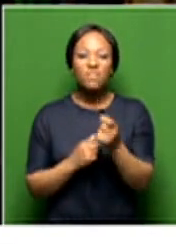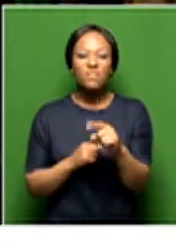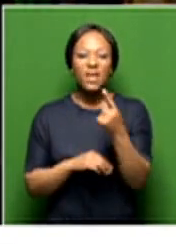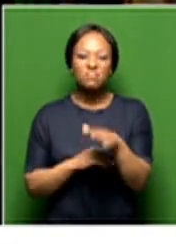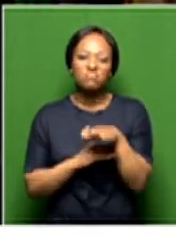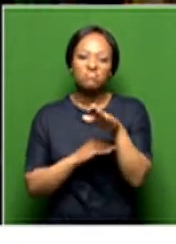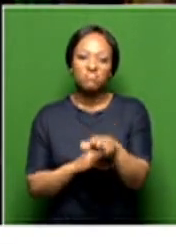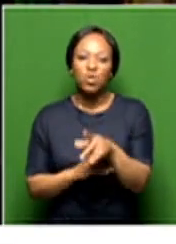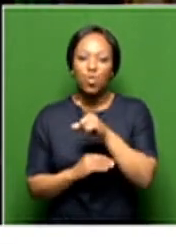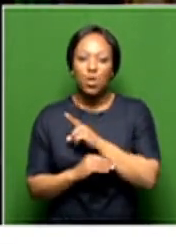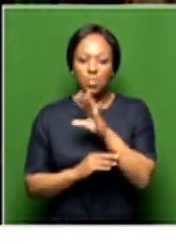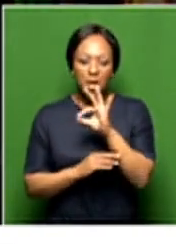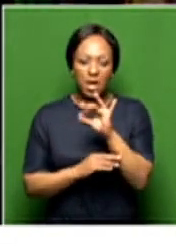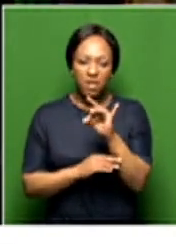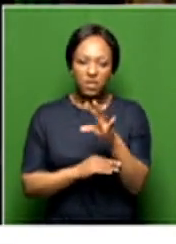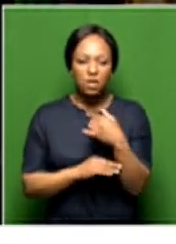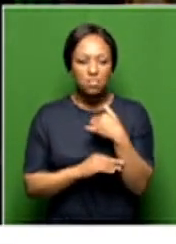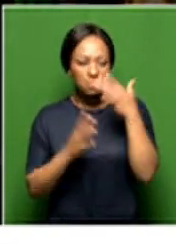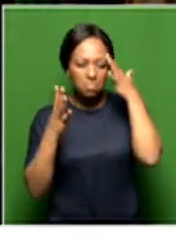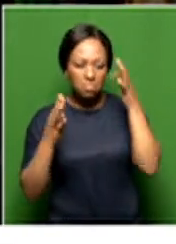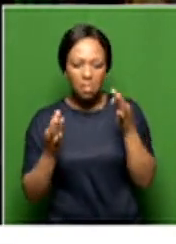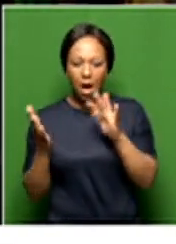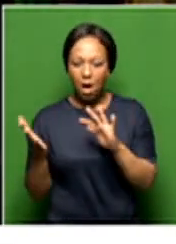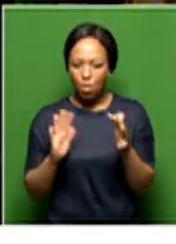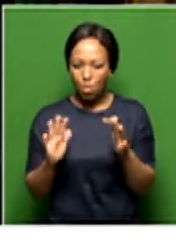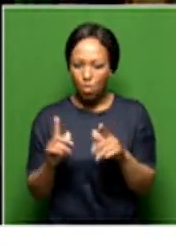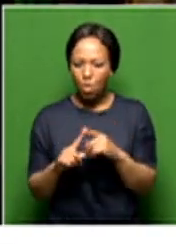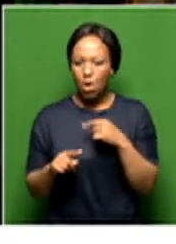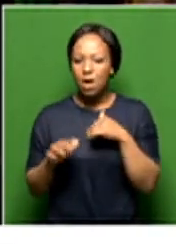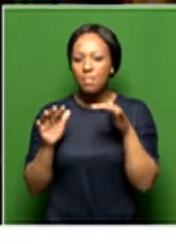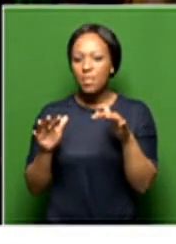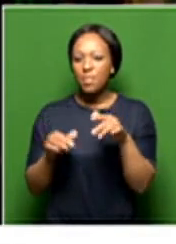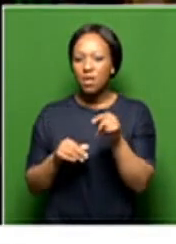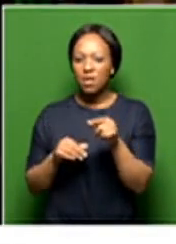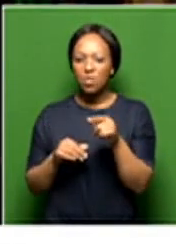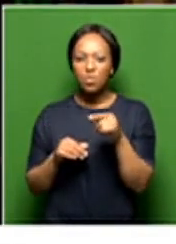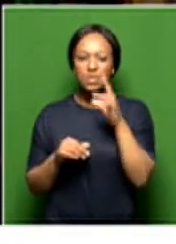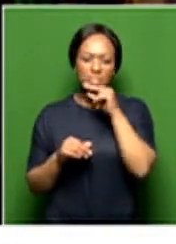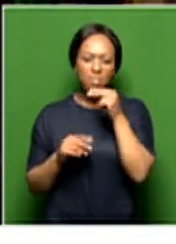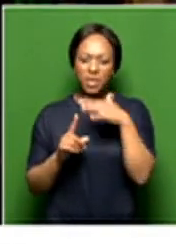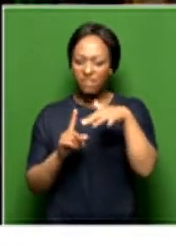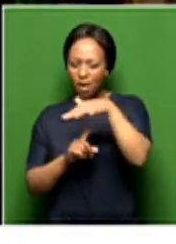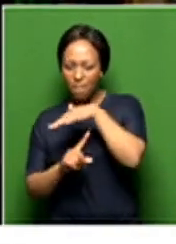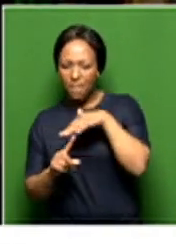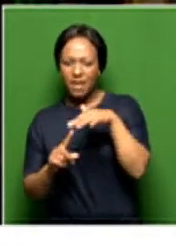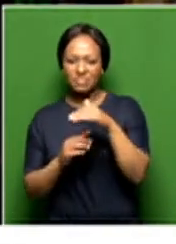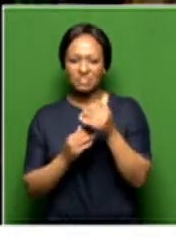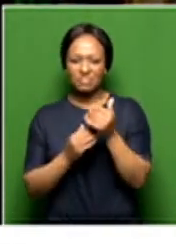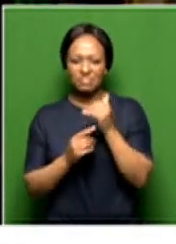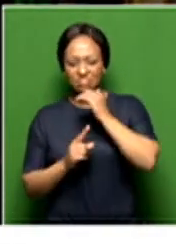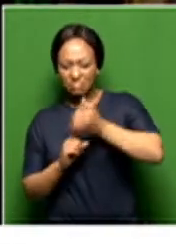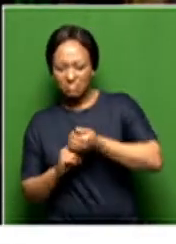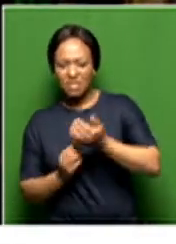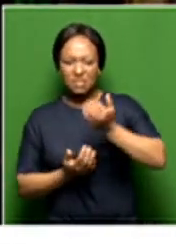encouraging people to make daily decisions, because I think that when people speak about environmental responsibility, it tends to be this